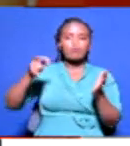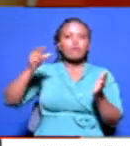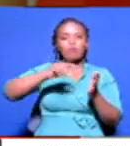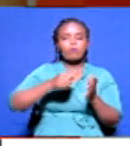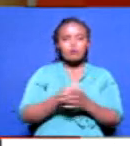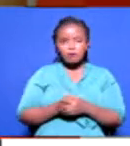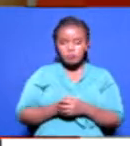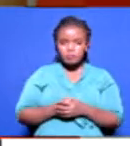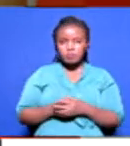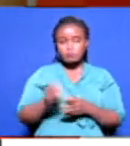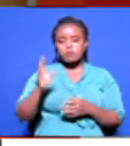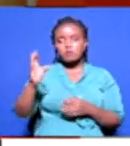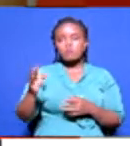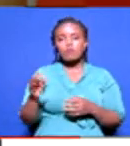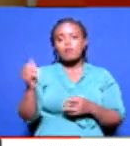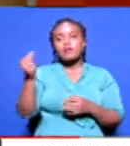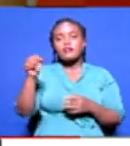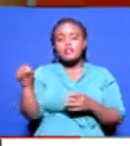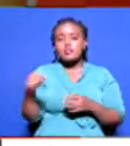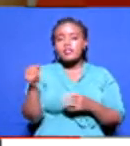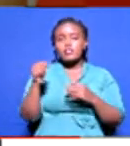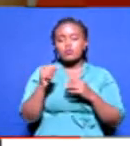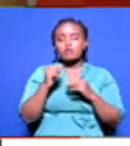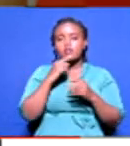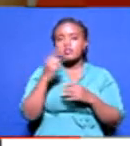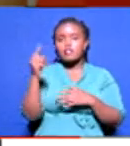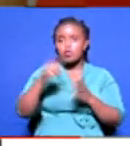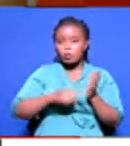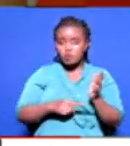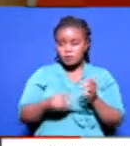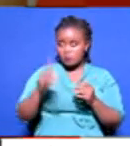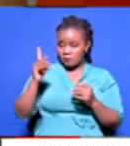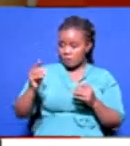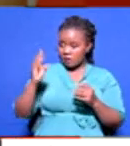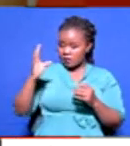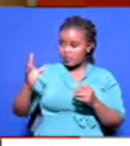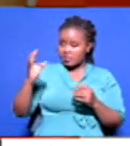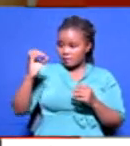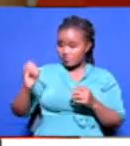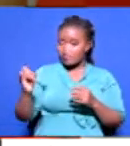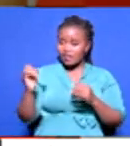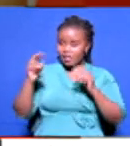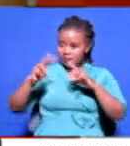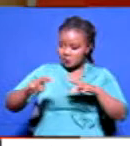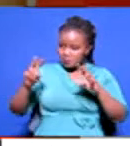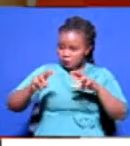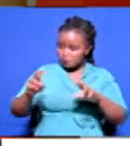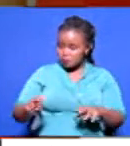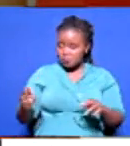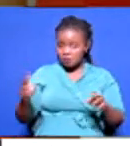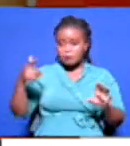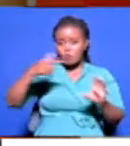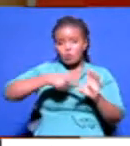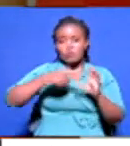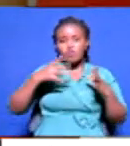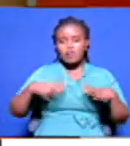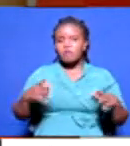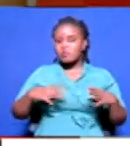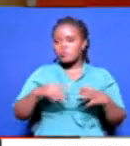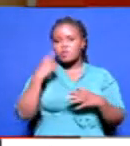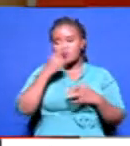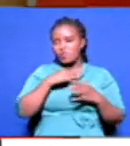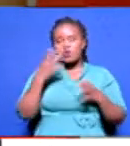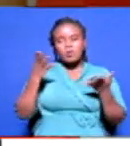Secretary Monica Juma says the Directorate of Criminal Investigations is probing fuel marketers that did not maintain the